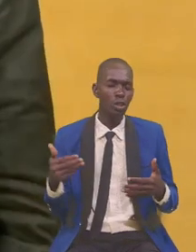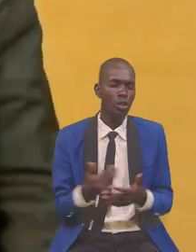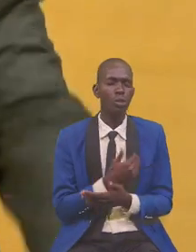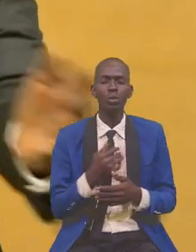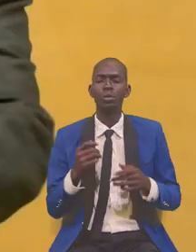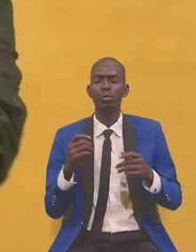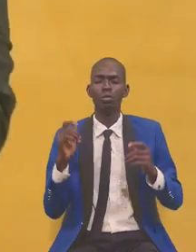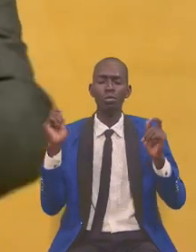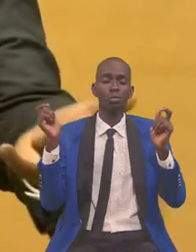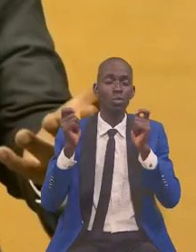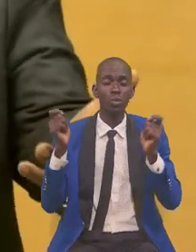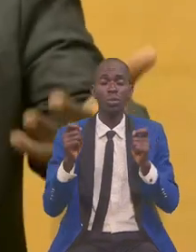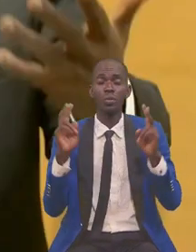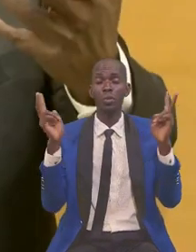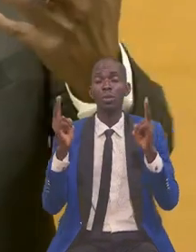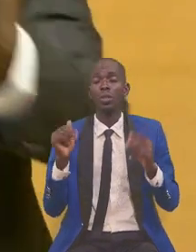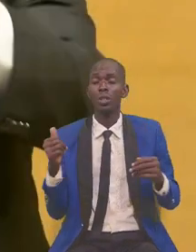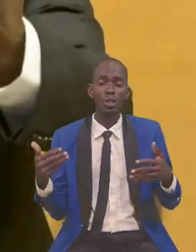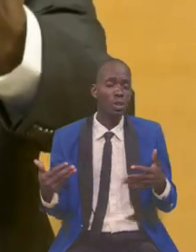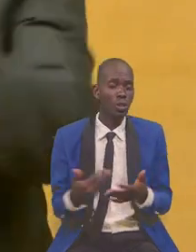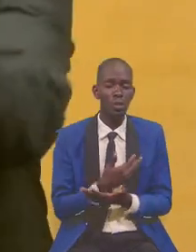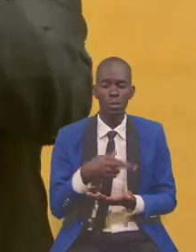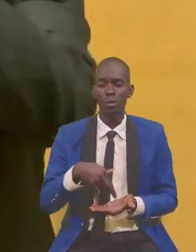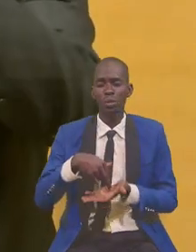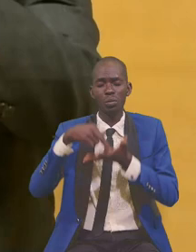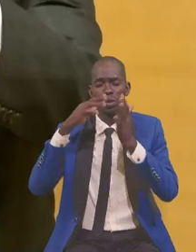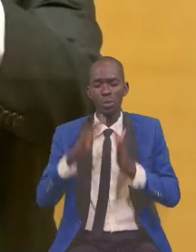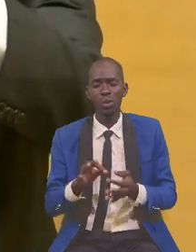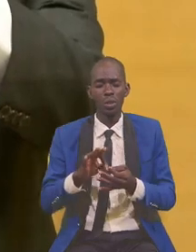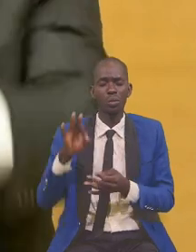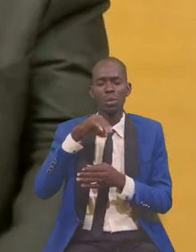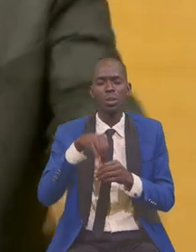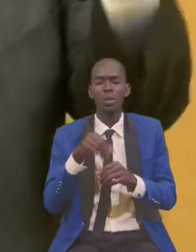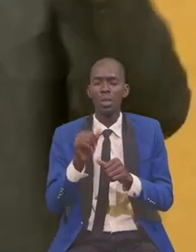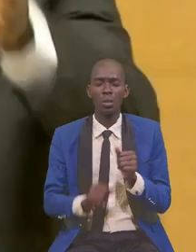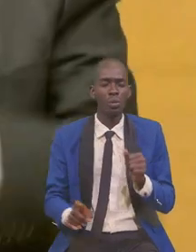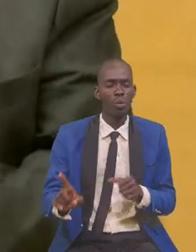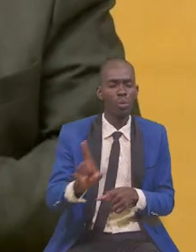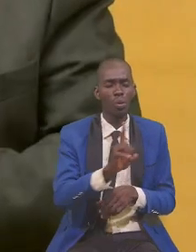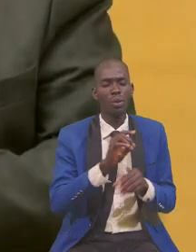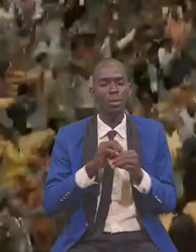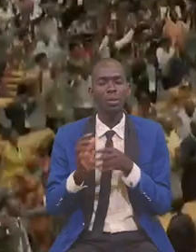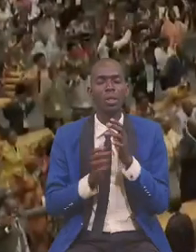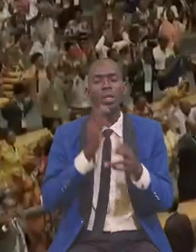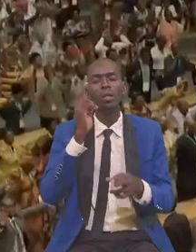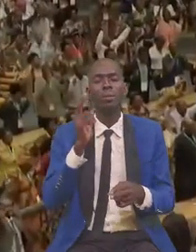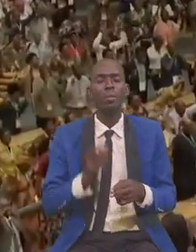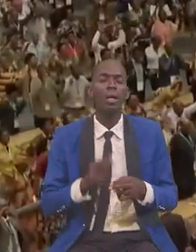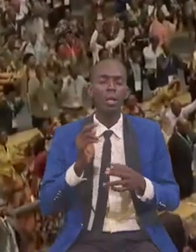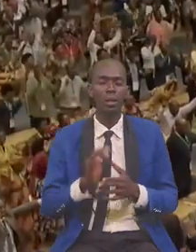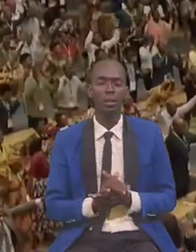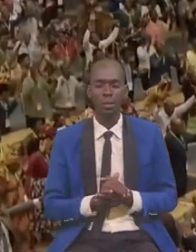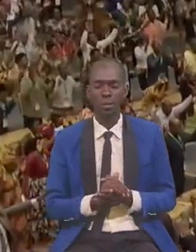championship, a new ambassadorial spirit in everyone in Jesus' name.